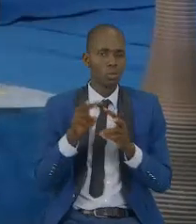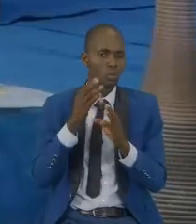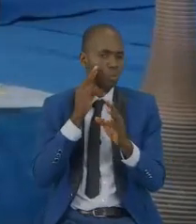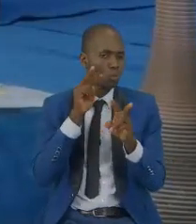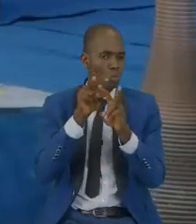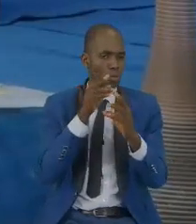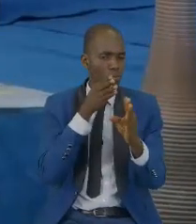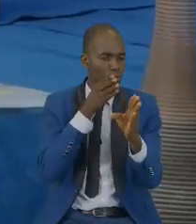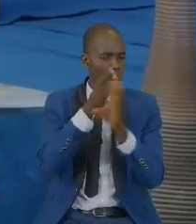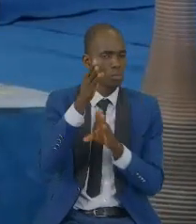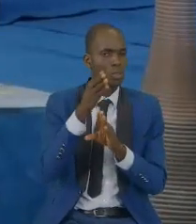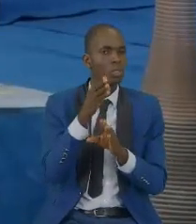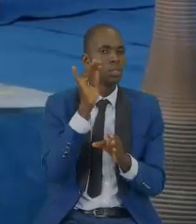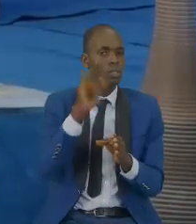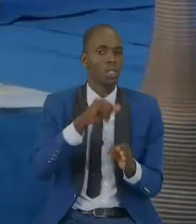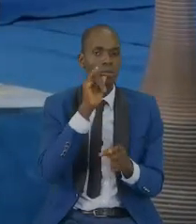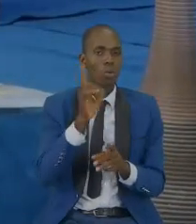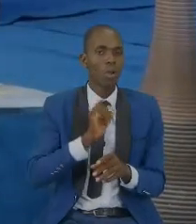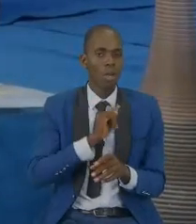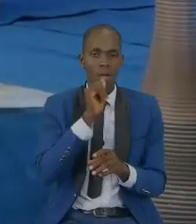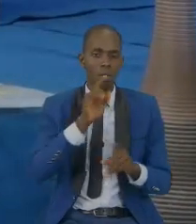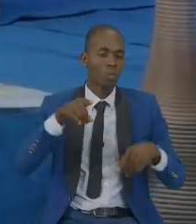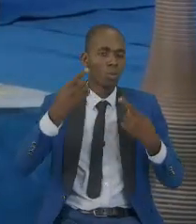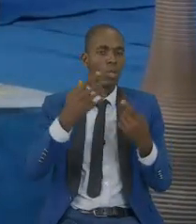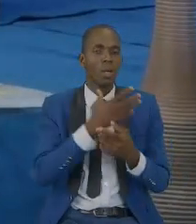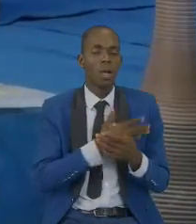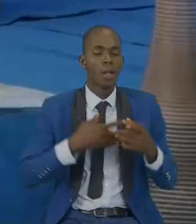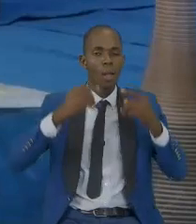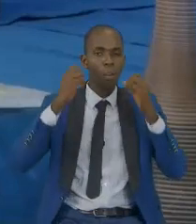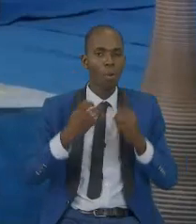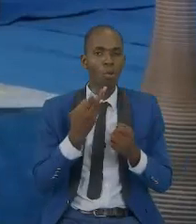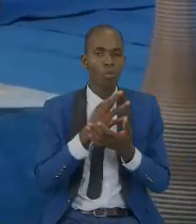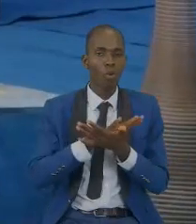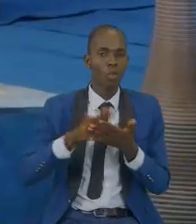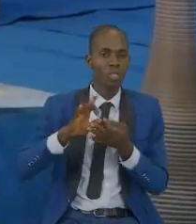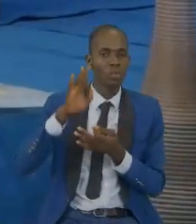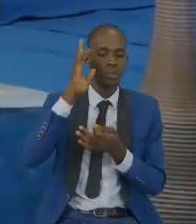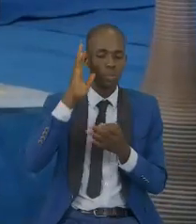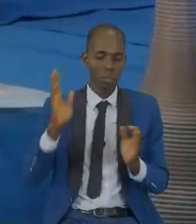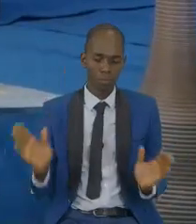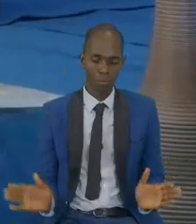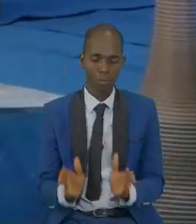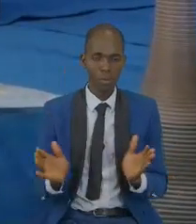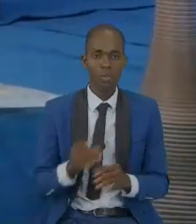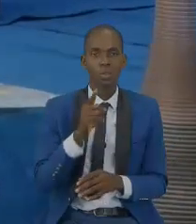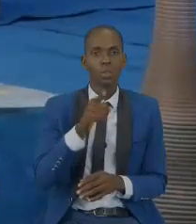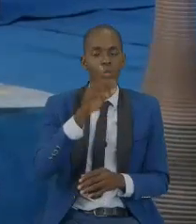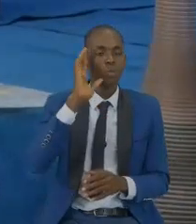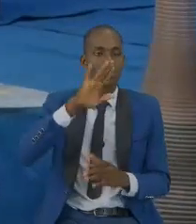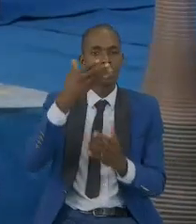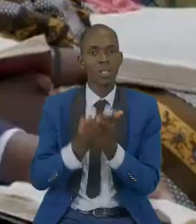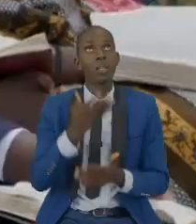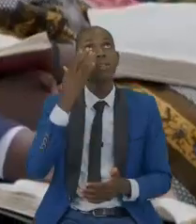where I'm going, and the power of the Holy Ghost will propel you. You will get there